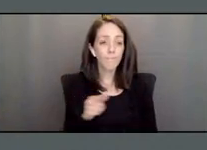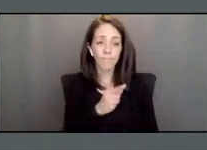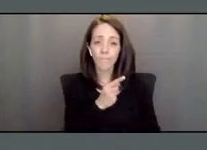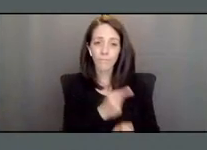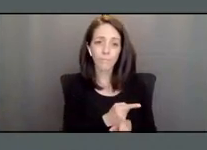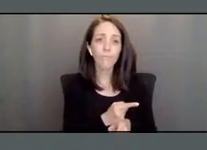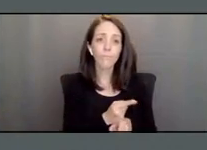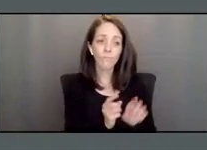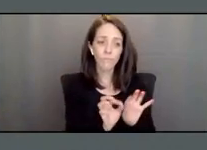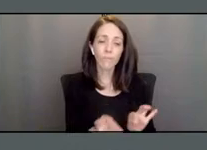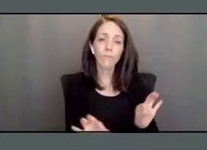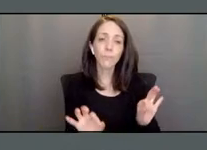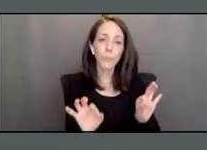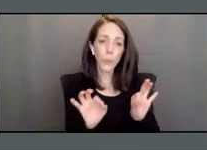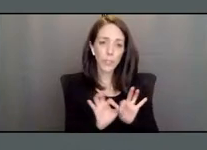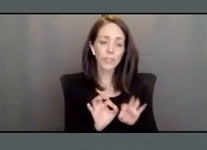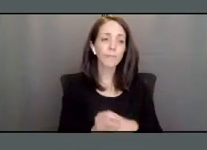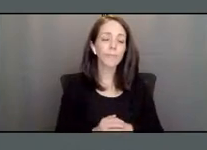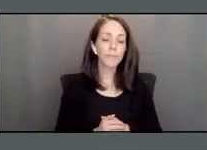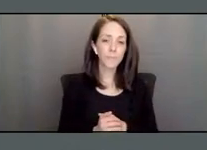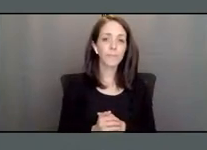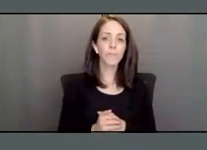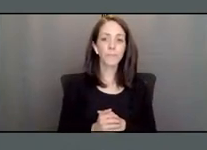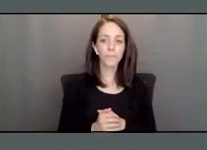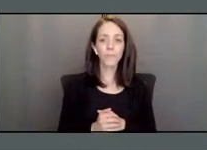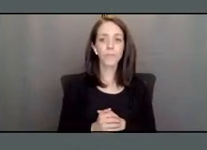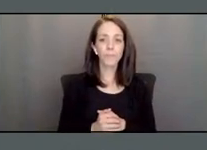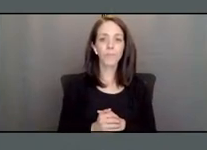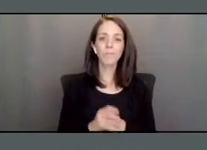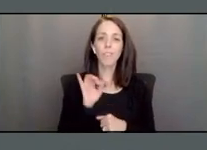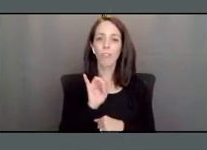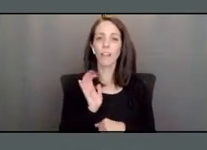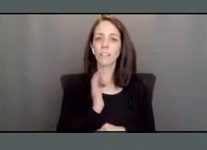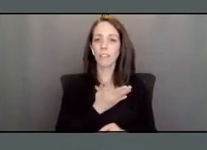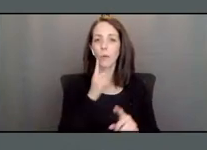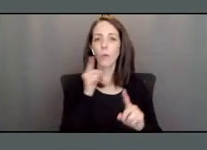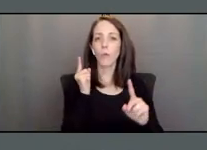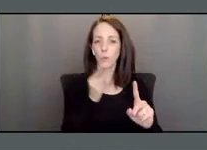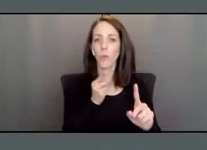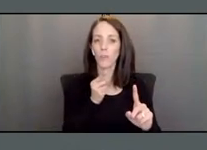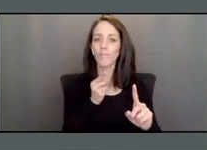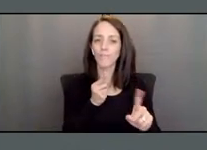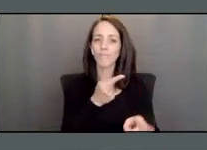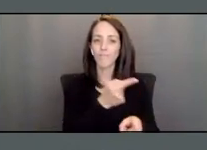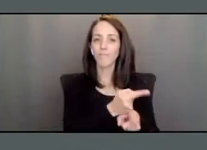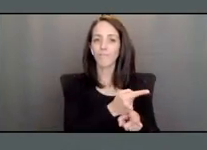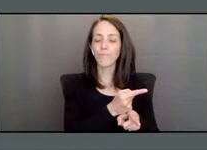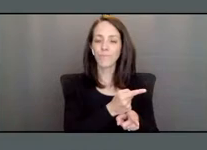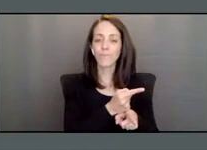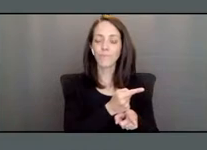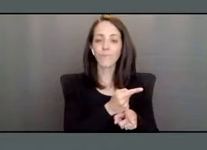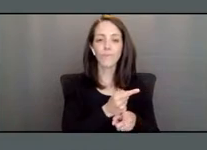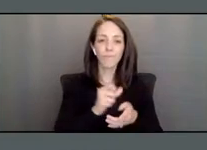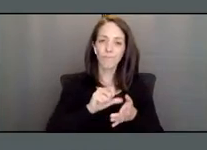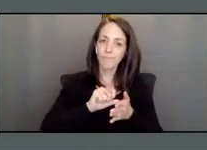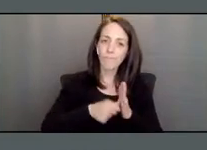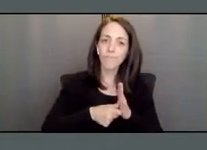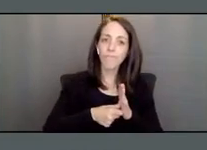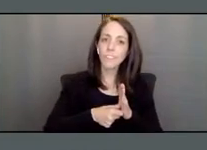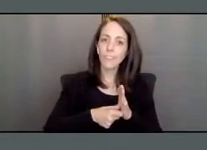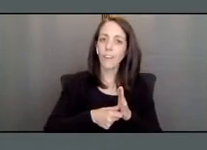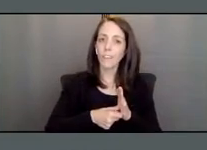importance, and moving forward, that is our intent, is to really emphasize those